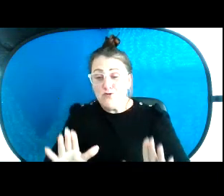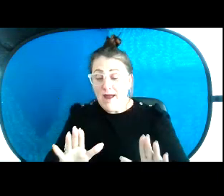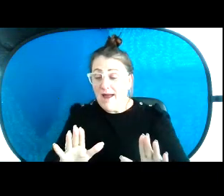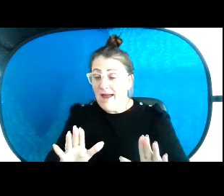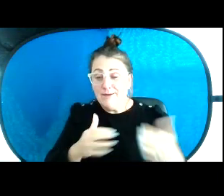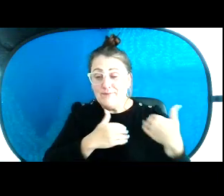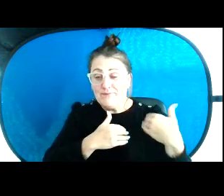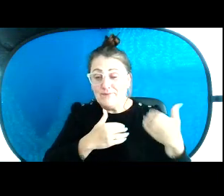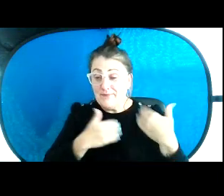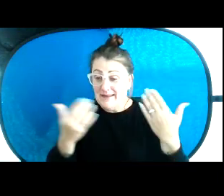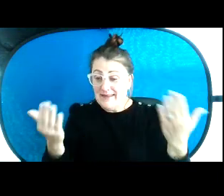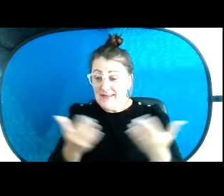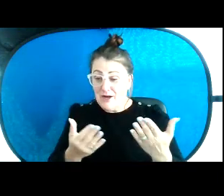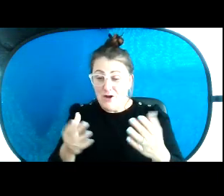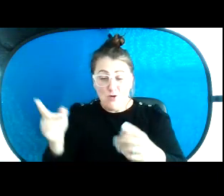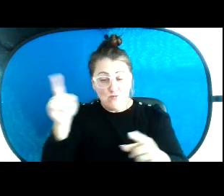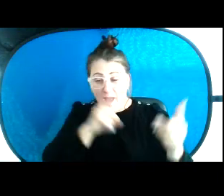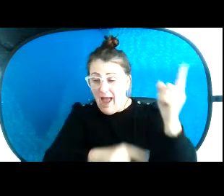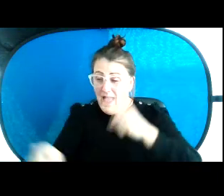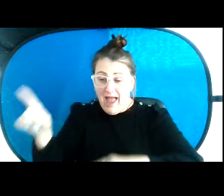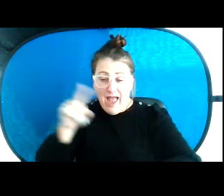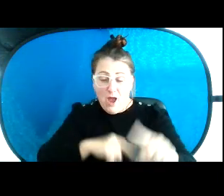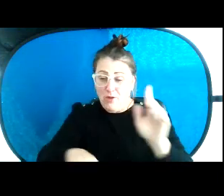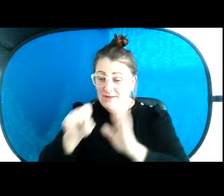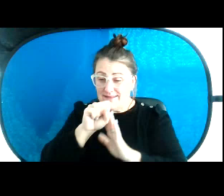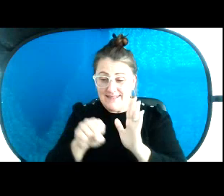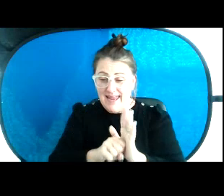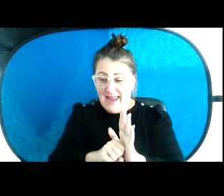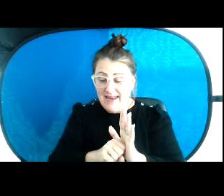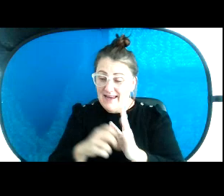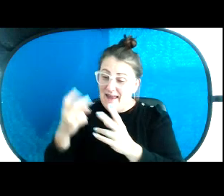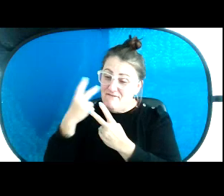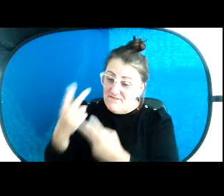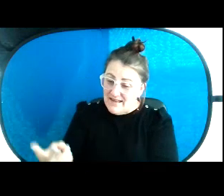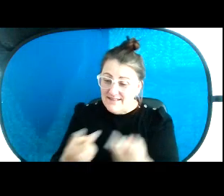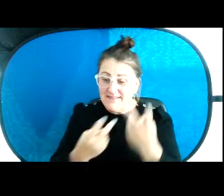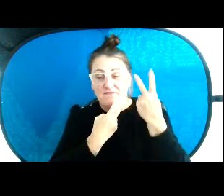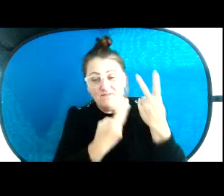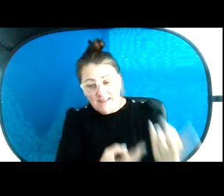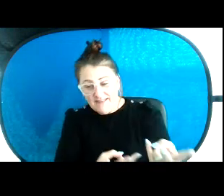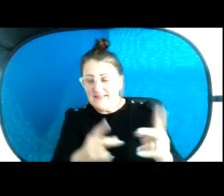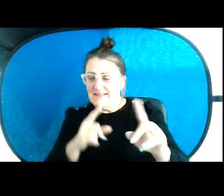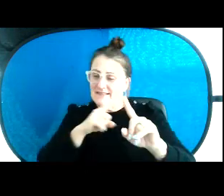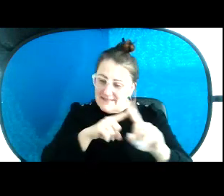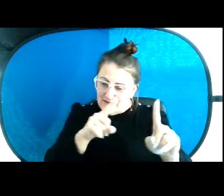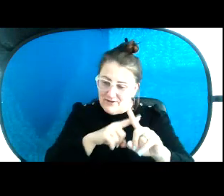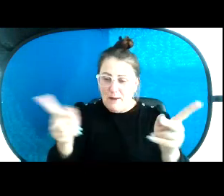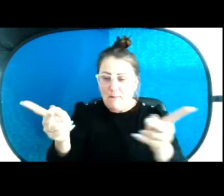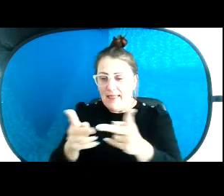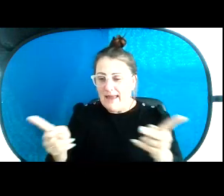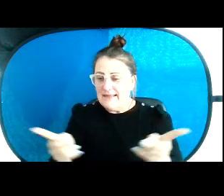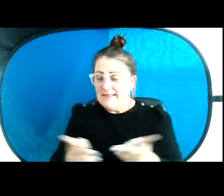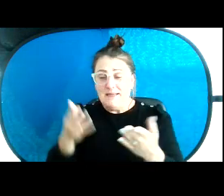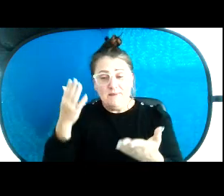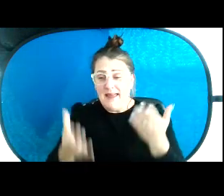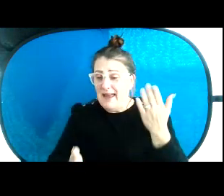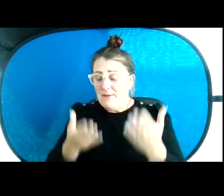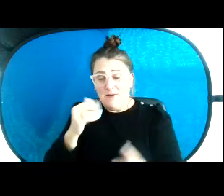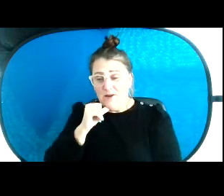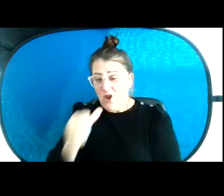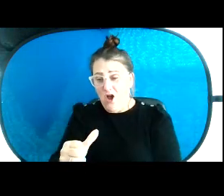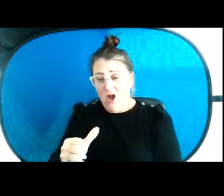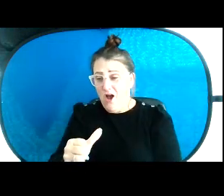get around the entire state and visit areas that maybe we don't always